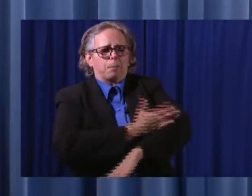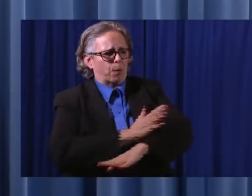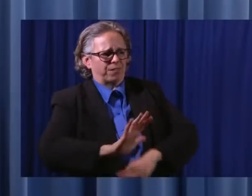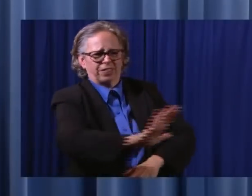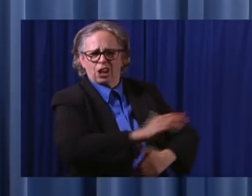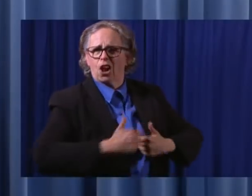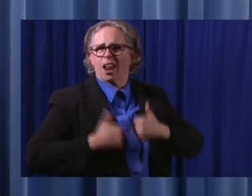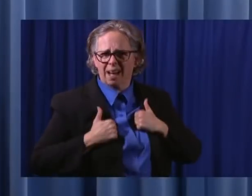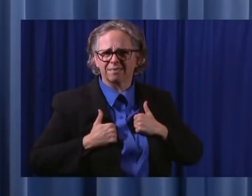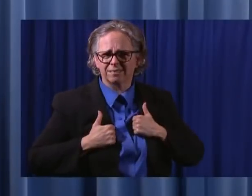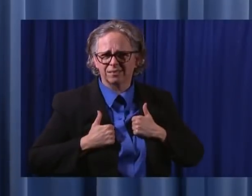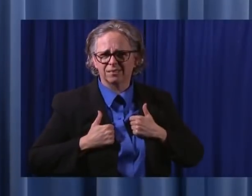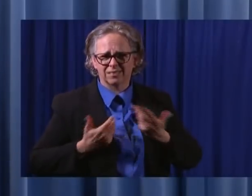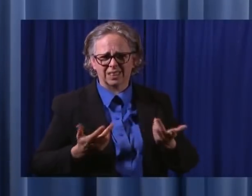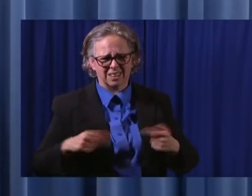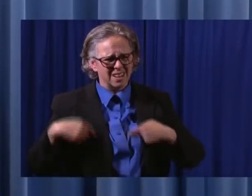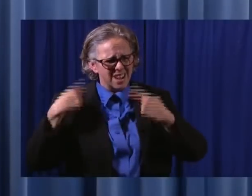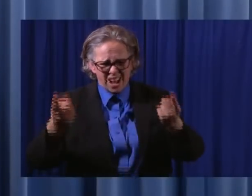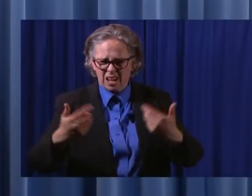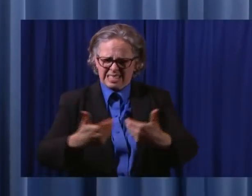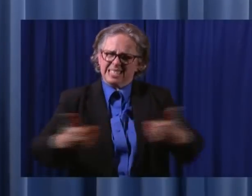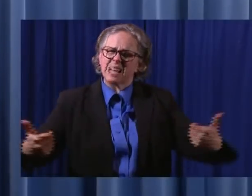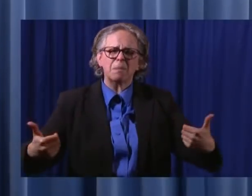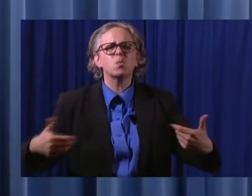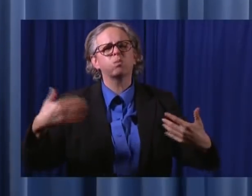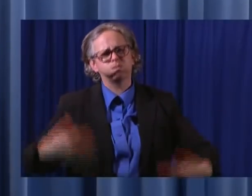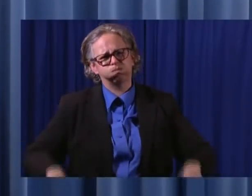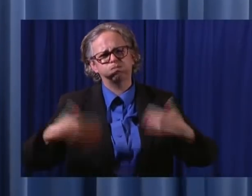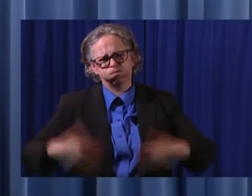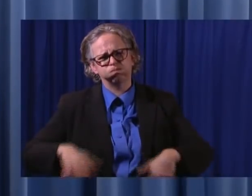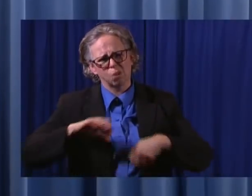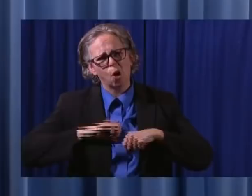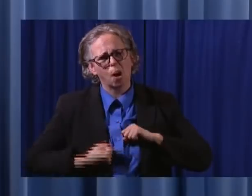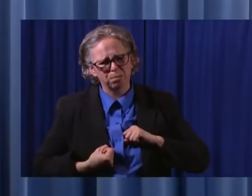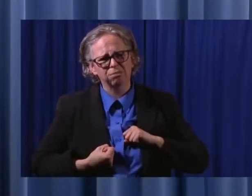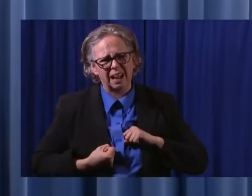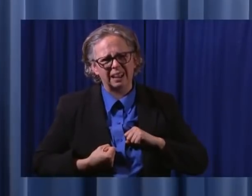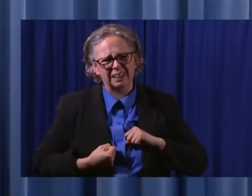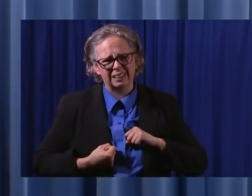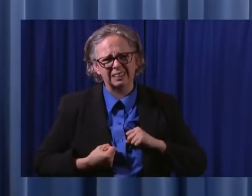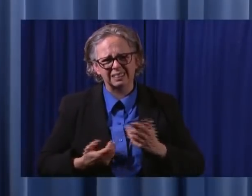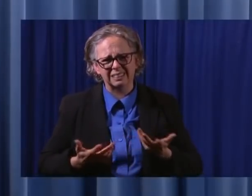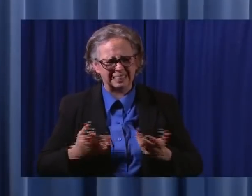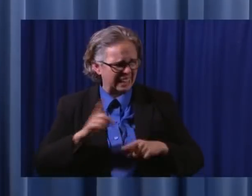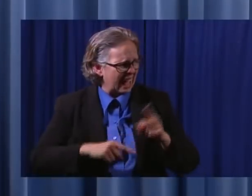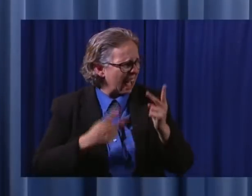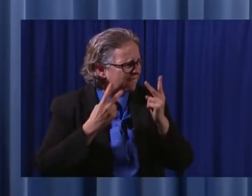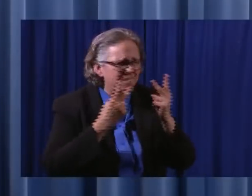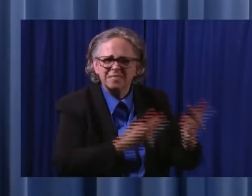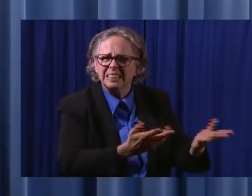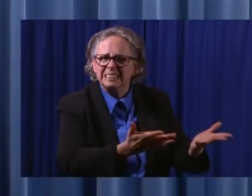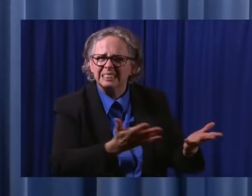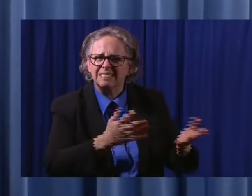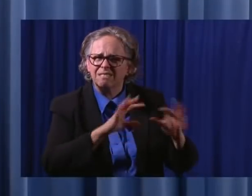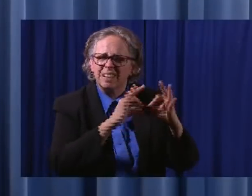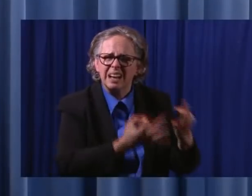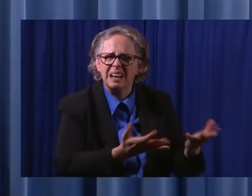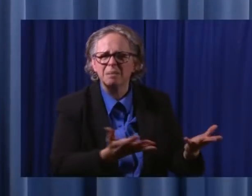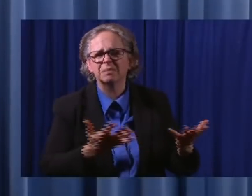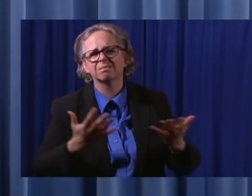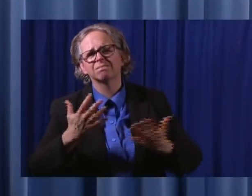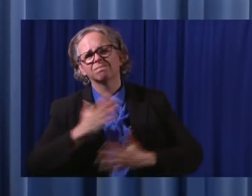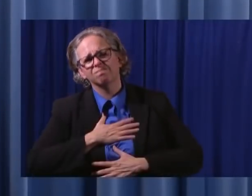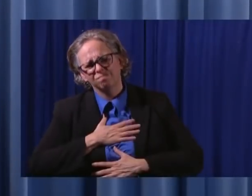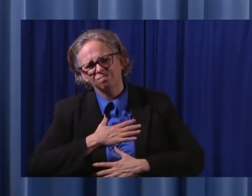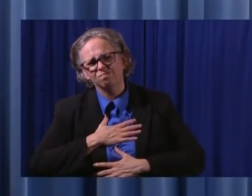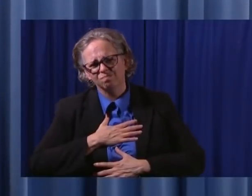for families not to be able to see in person their loved one. In March, as you know, we put in